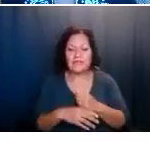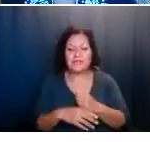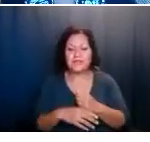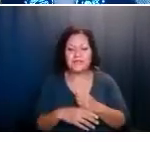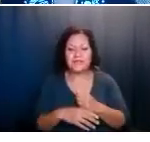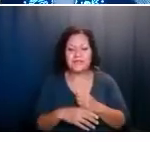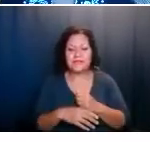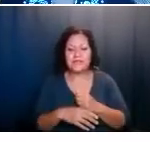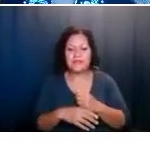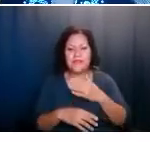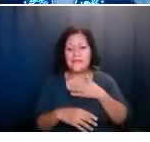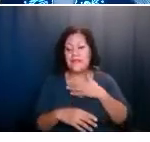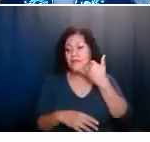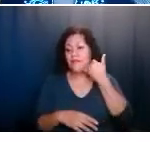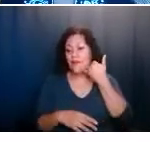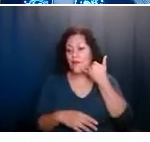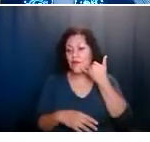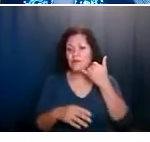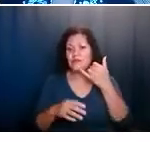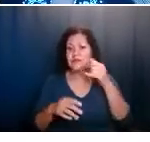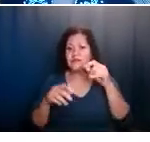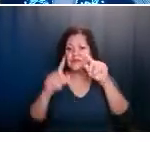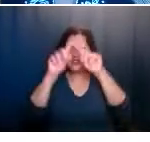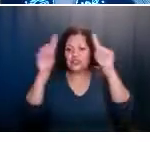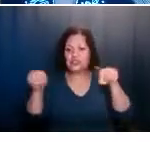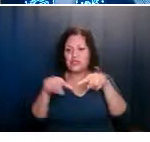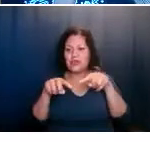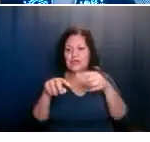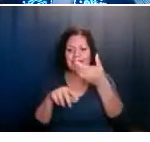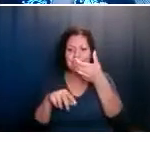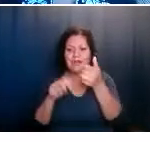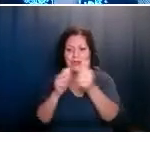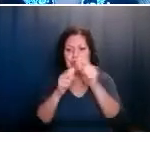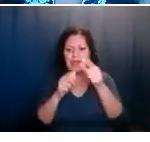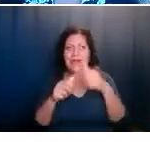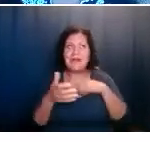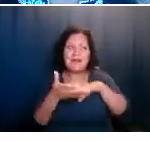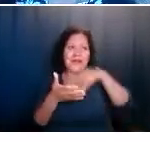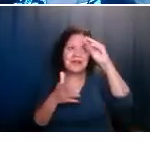my phone with you. I'm just learning all sorts of things this year. So